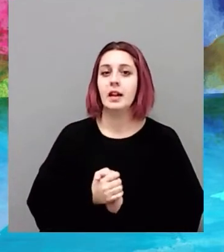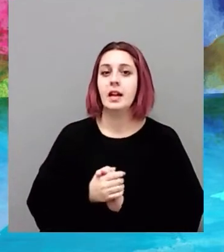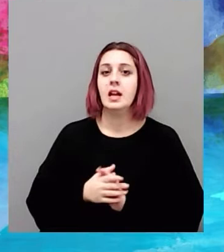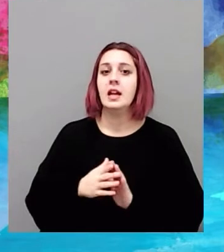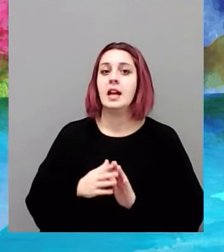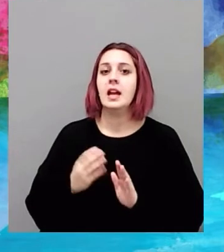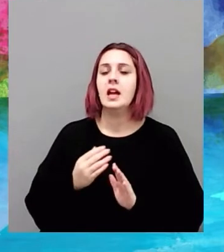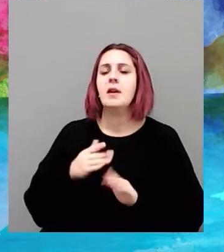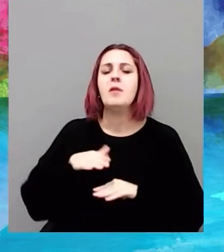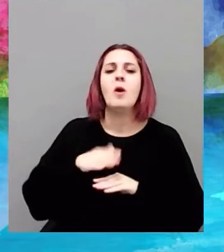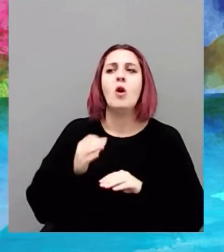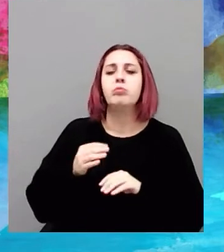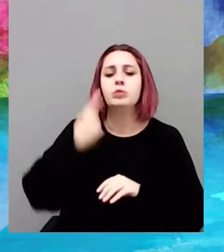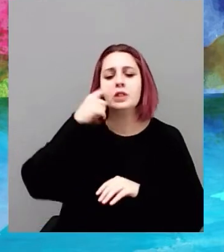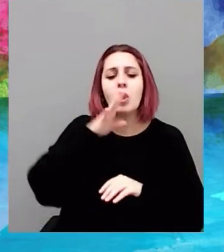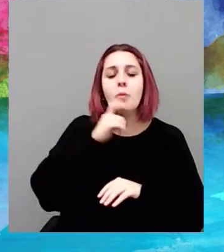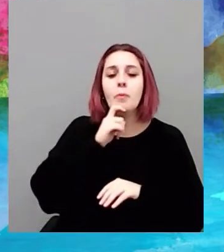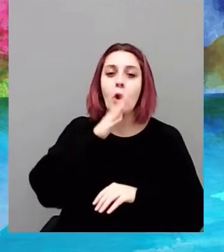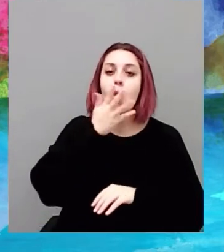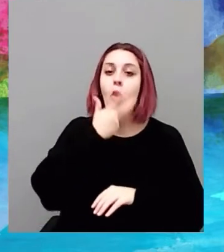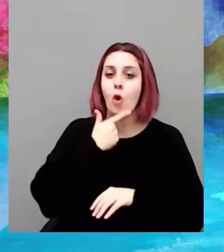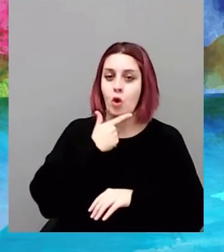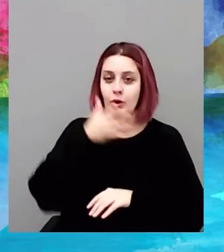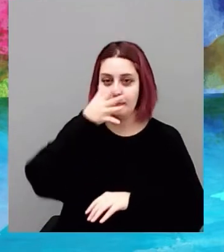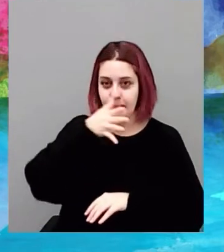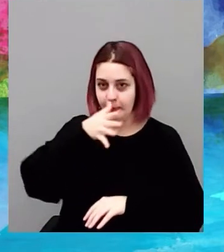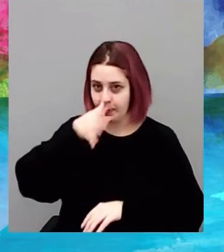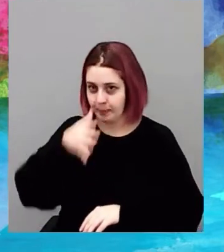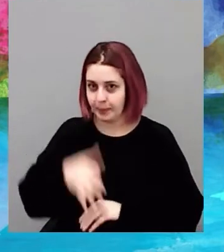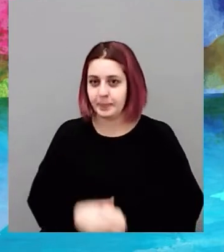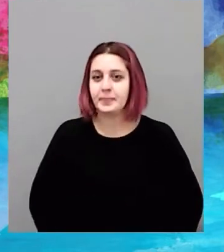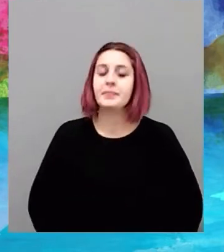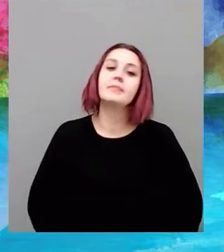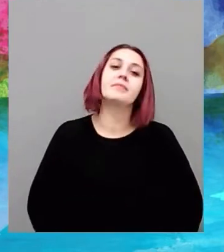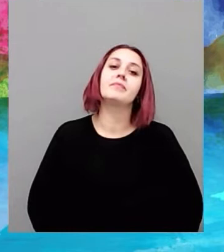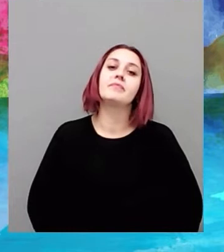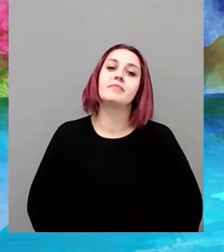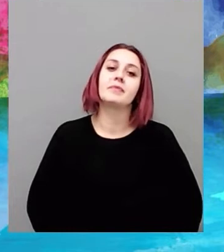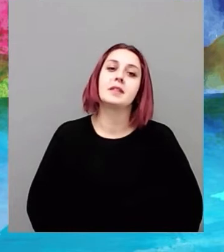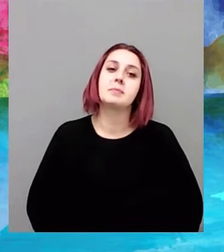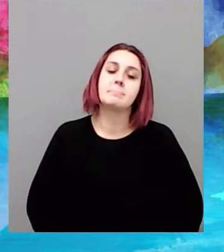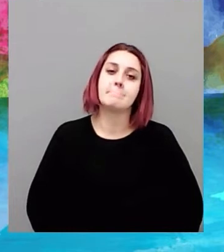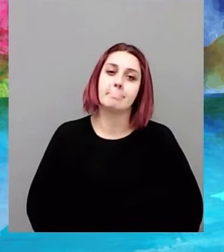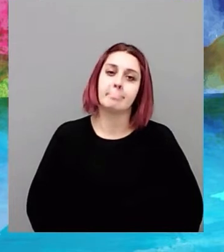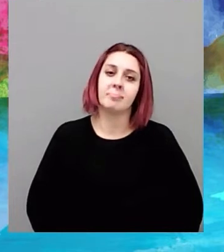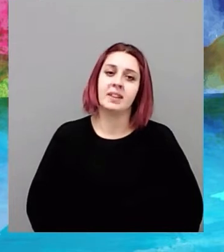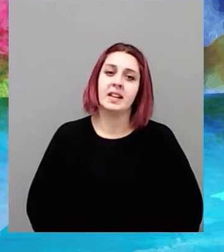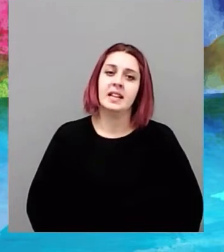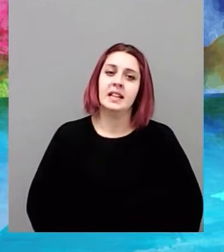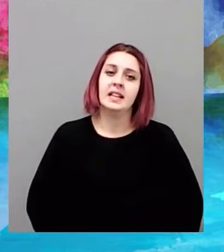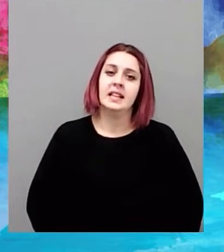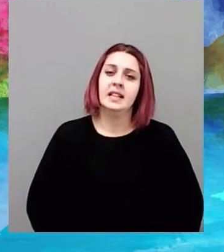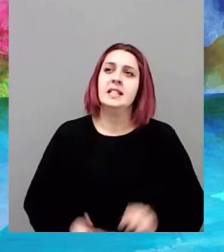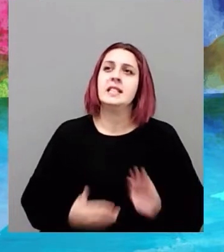not to have an app, a specific app or website for this. The frieze of pictograms is plugged directly on the